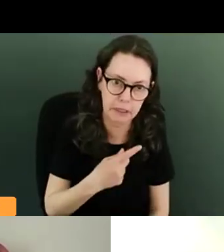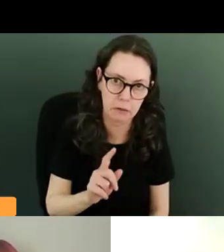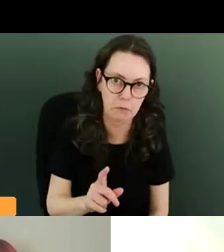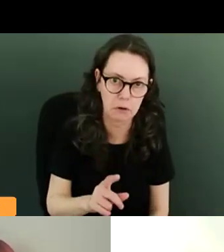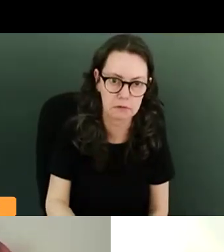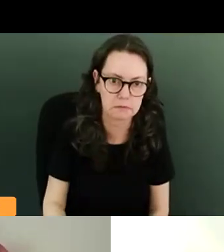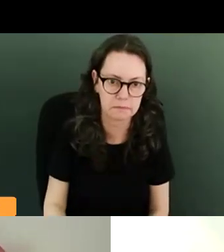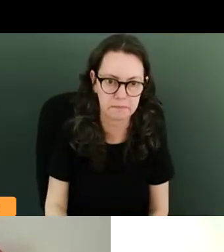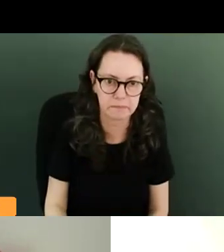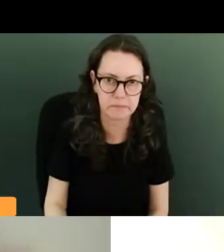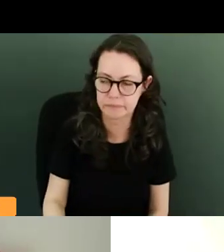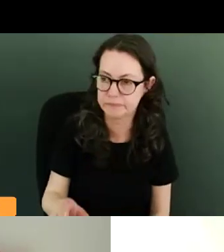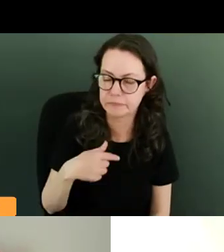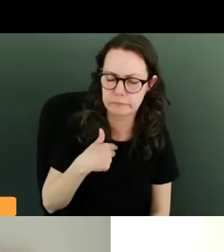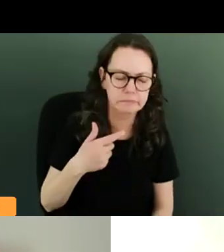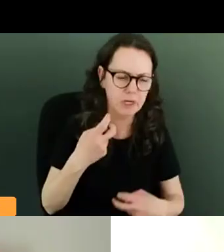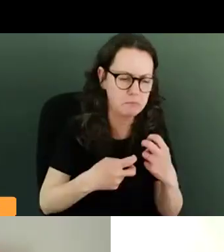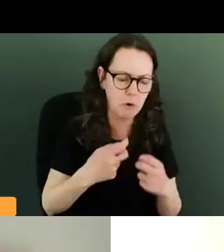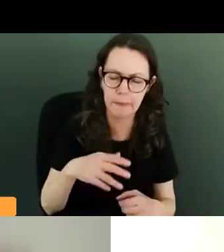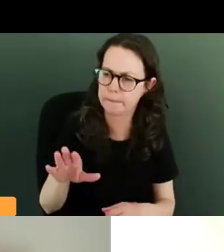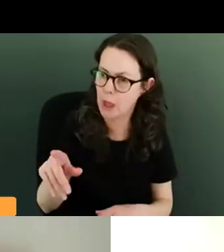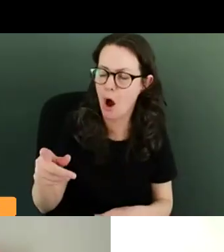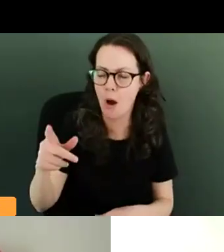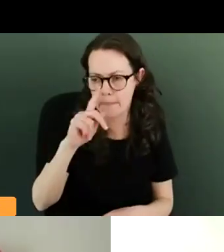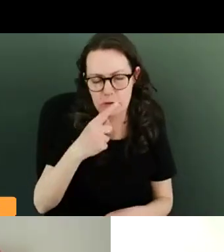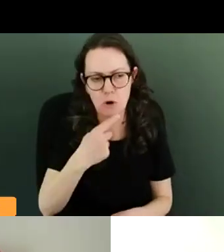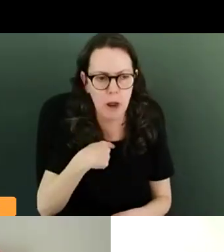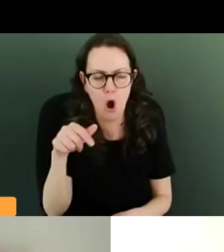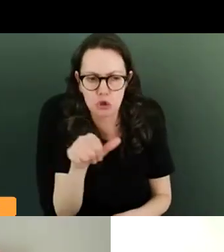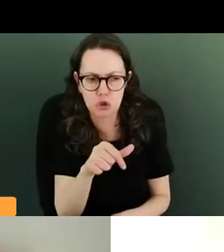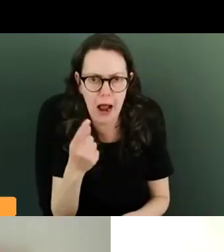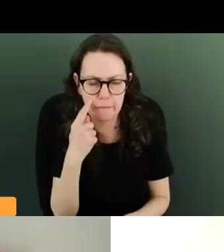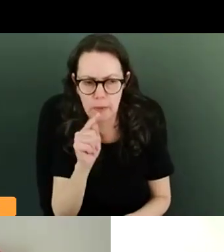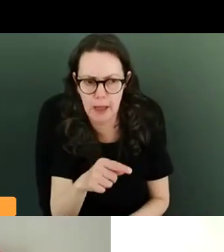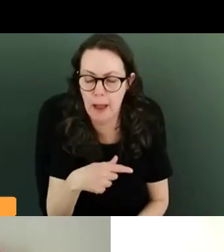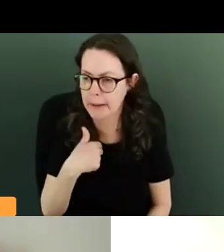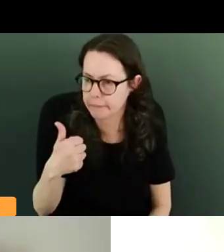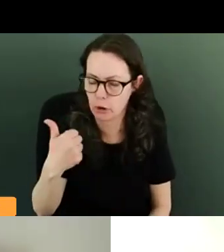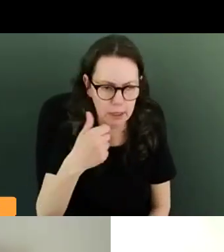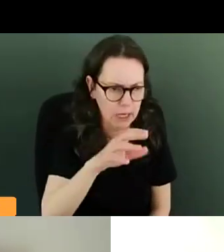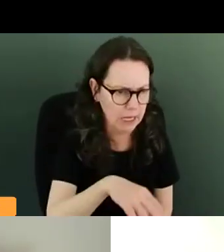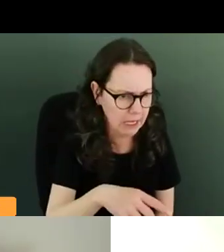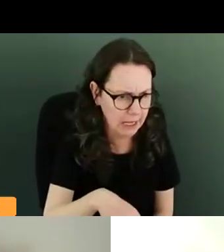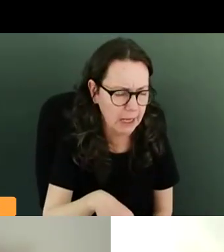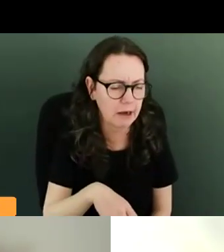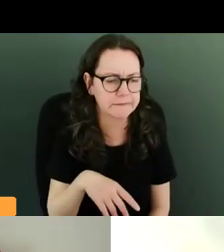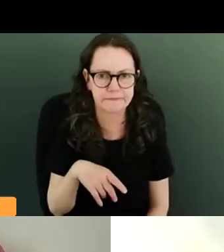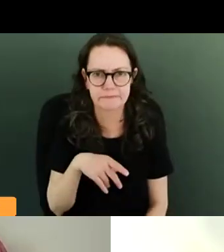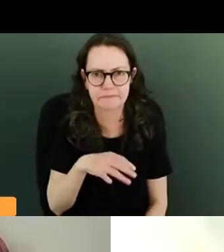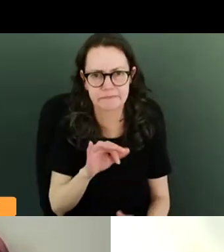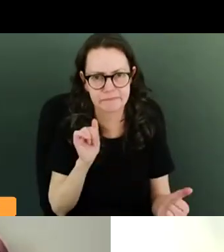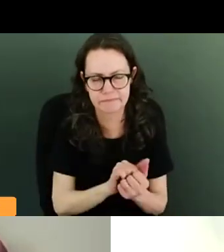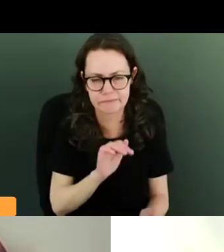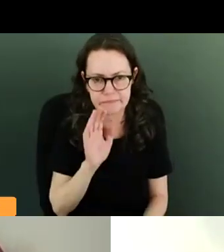been recommend something and it hasn't met what I needed, and I get this already before I see any new